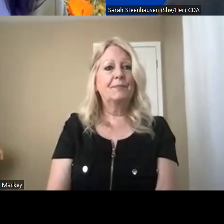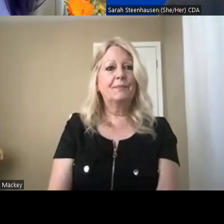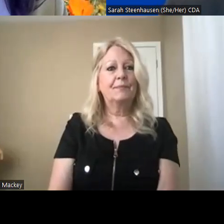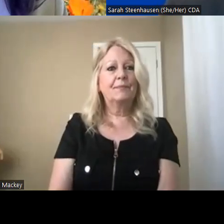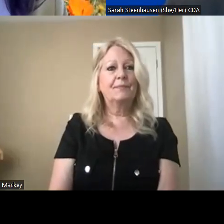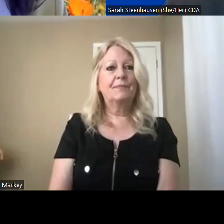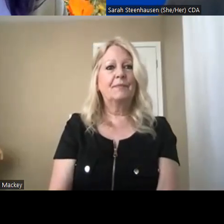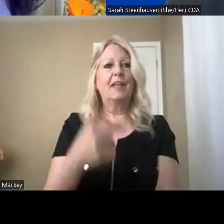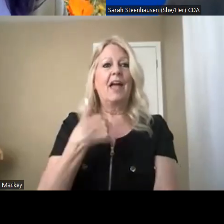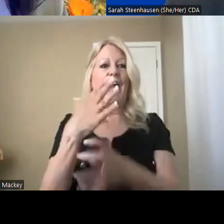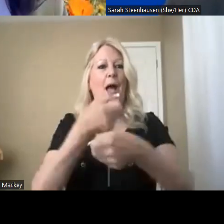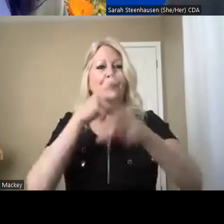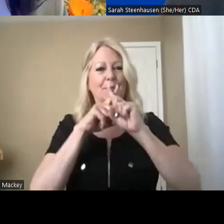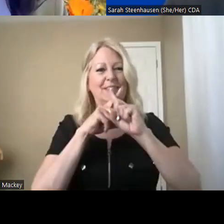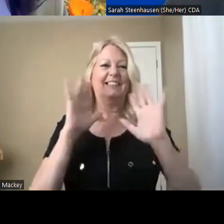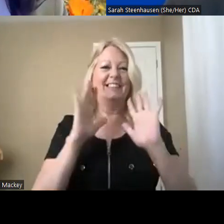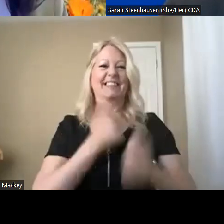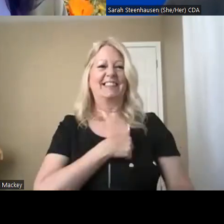I get myself unmuted here.